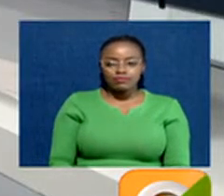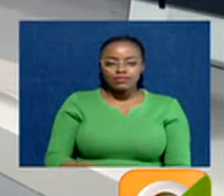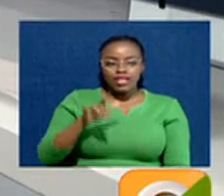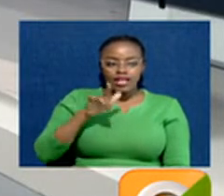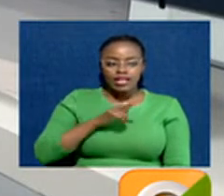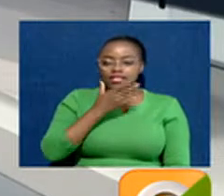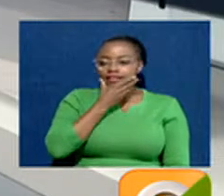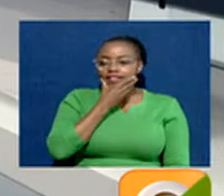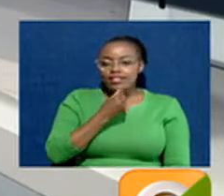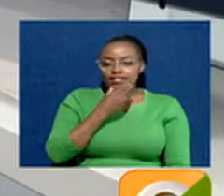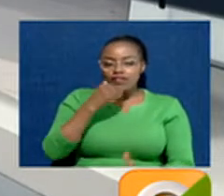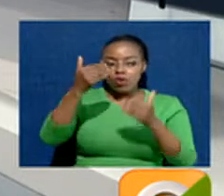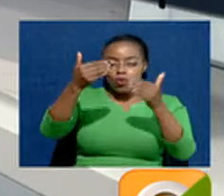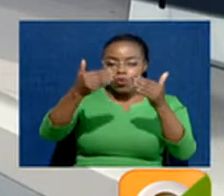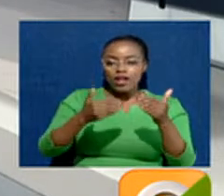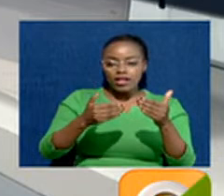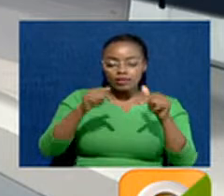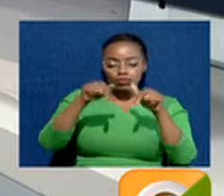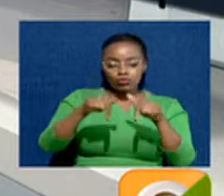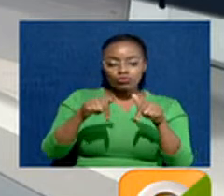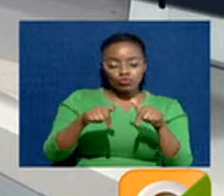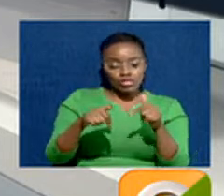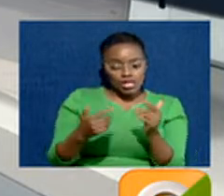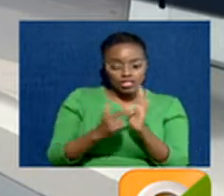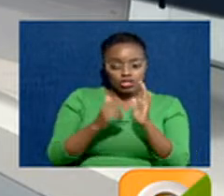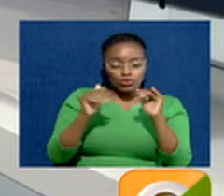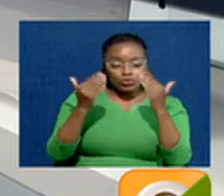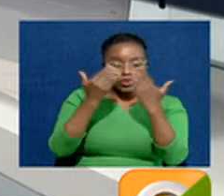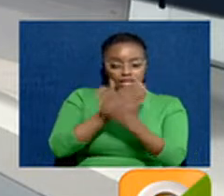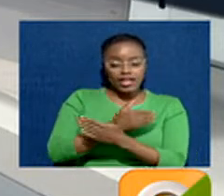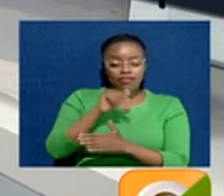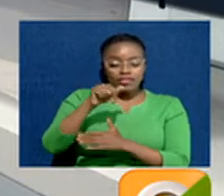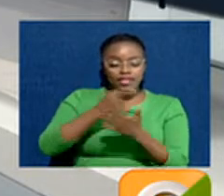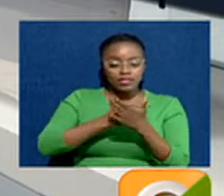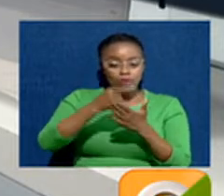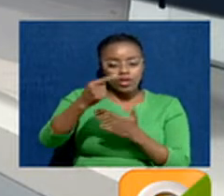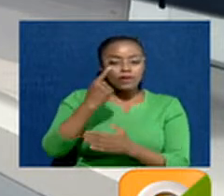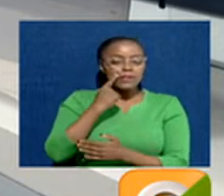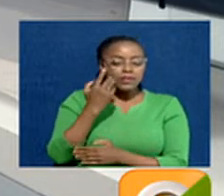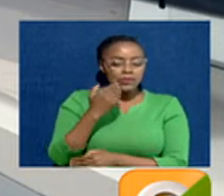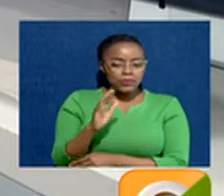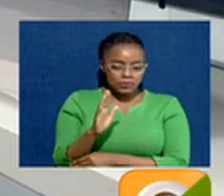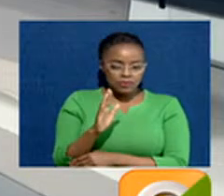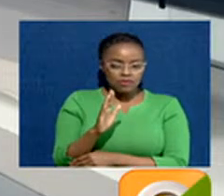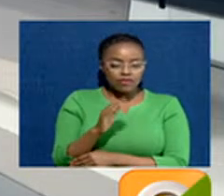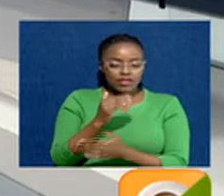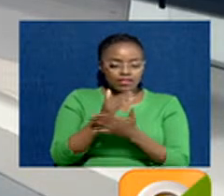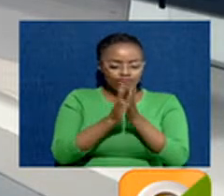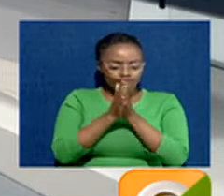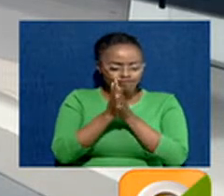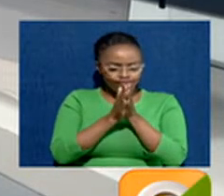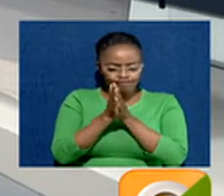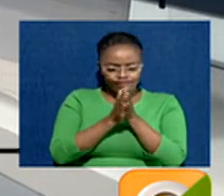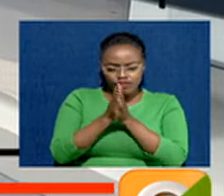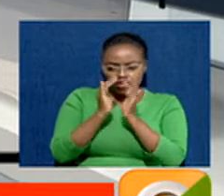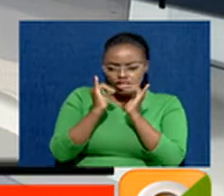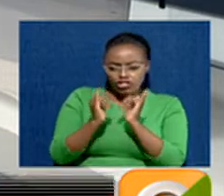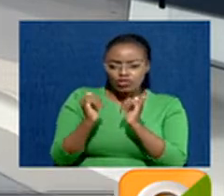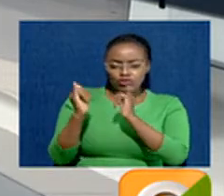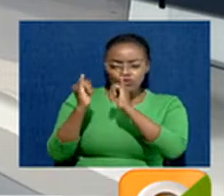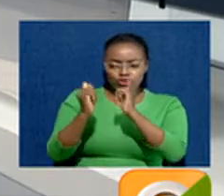Ladies and gentlemen, welcome to the show tonight. So this week we saw some interesting new